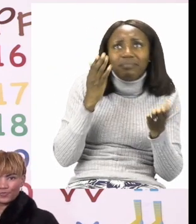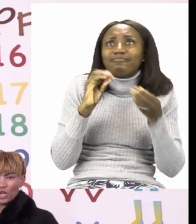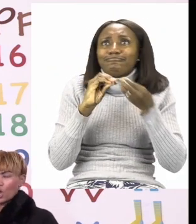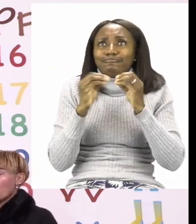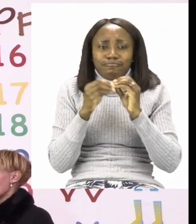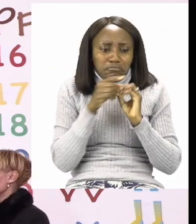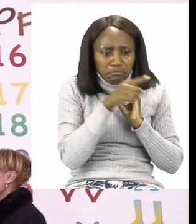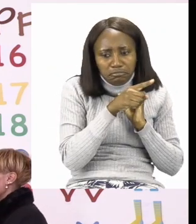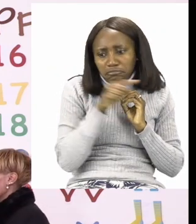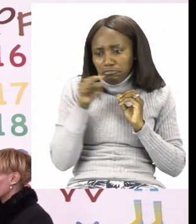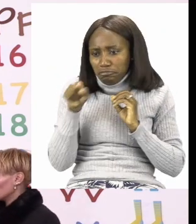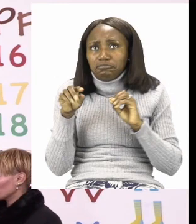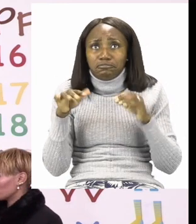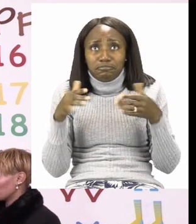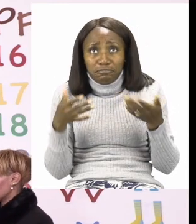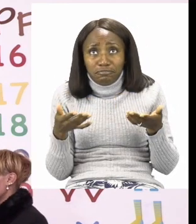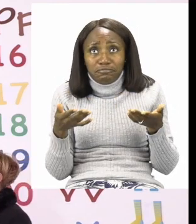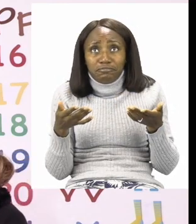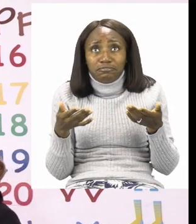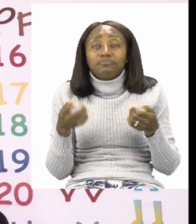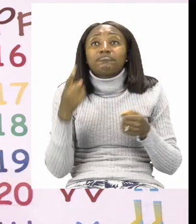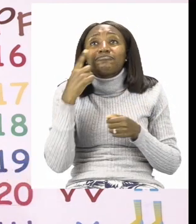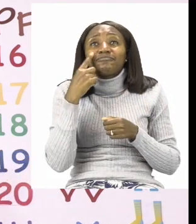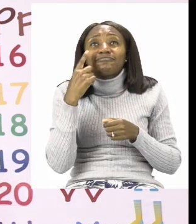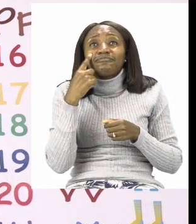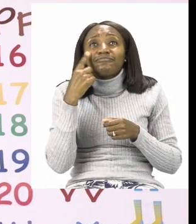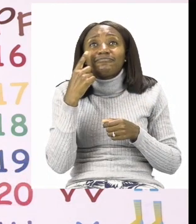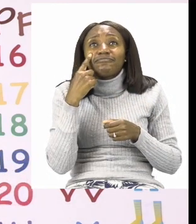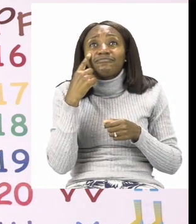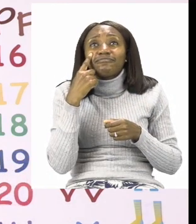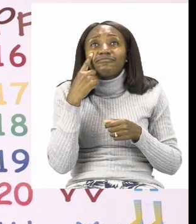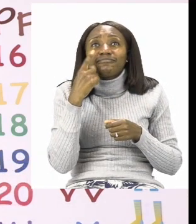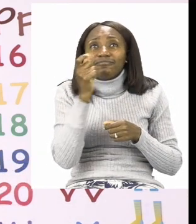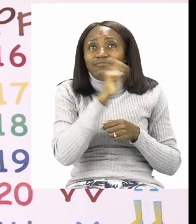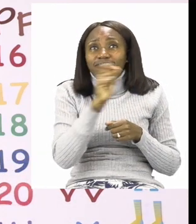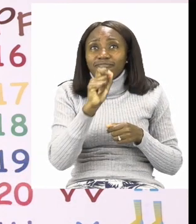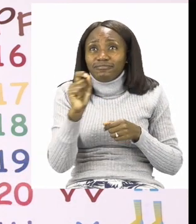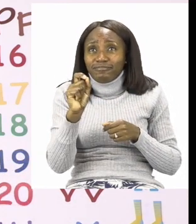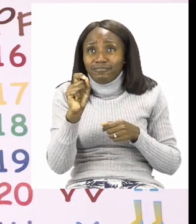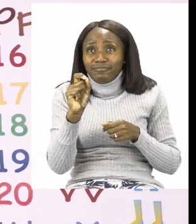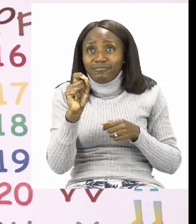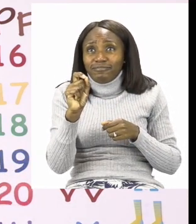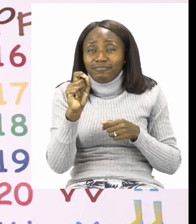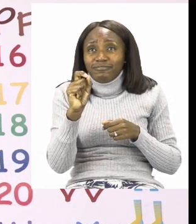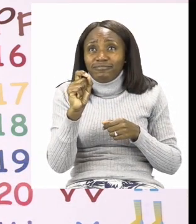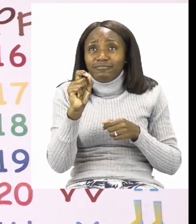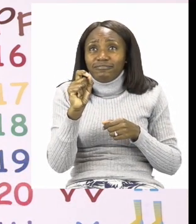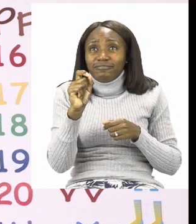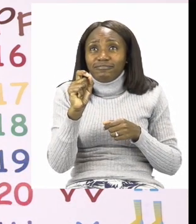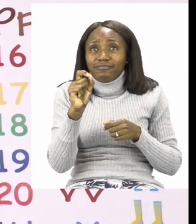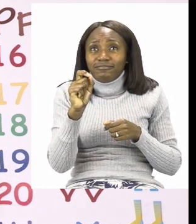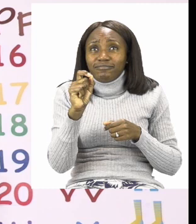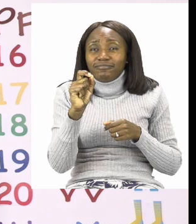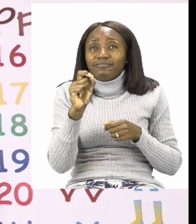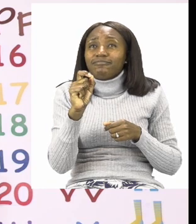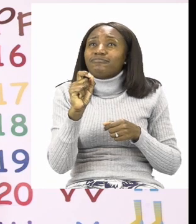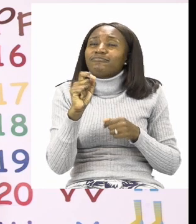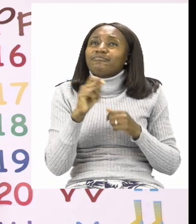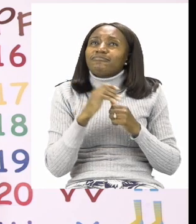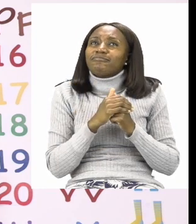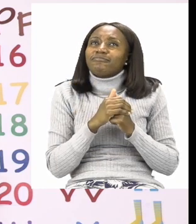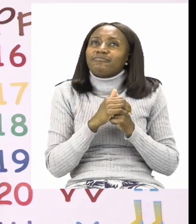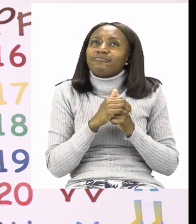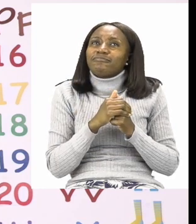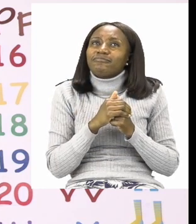number. On the board, you will see I have written down these signs. Now, when you look at